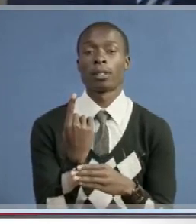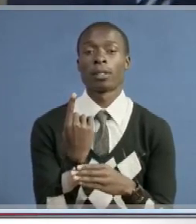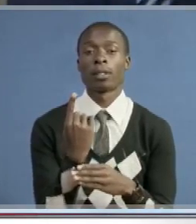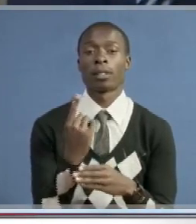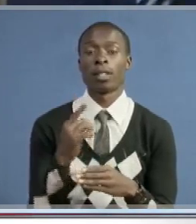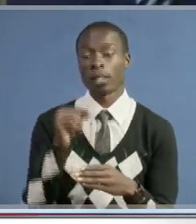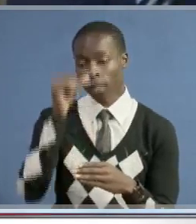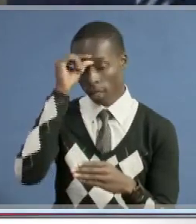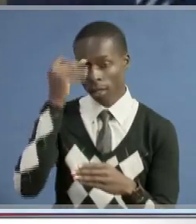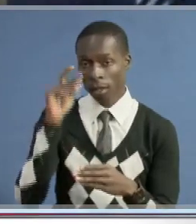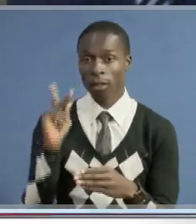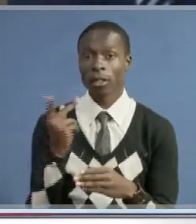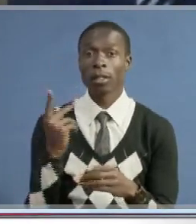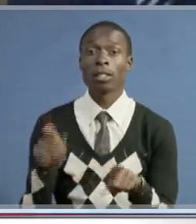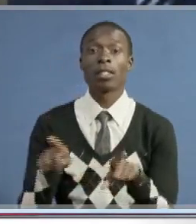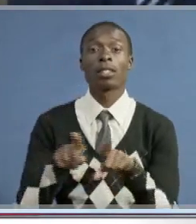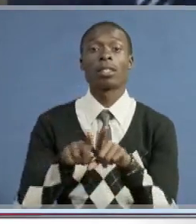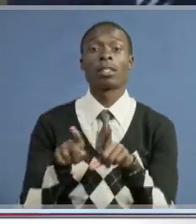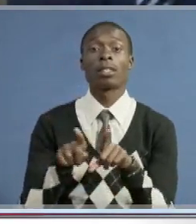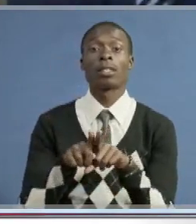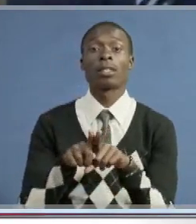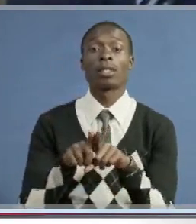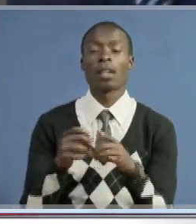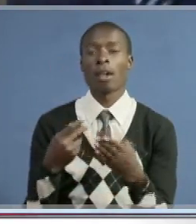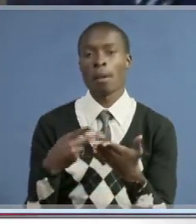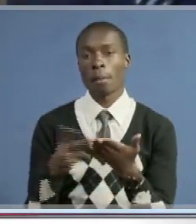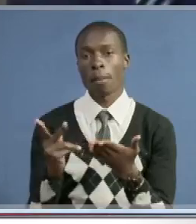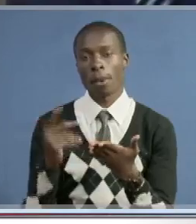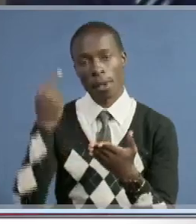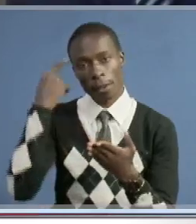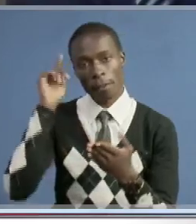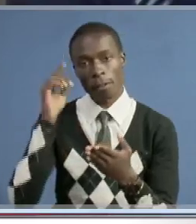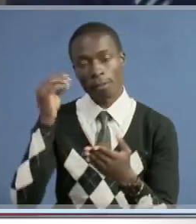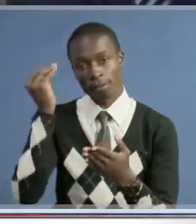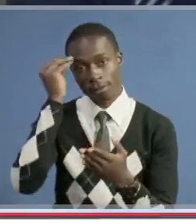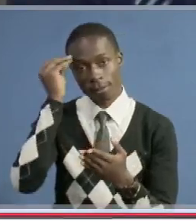the government of Kenya will also pay for that education for every